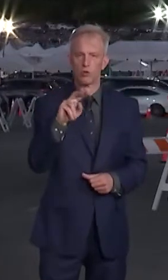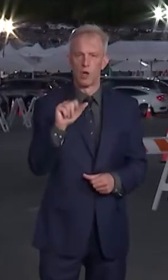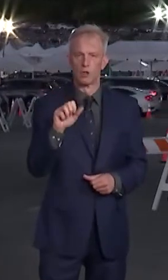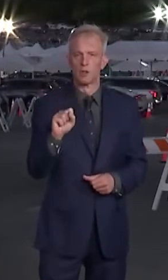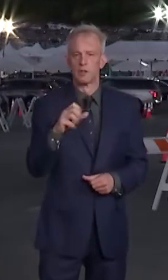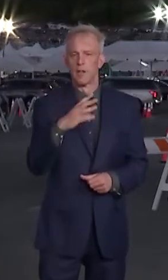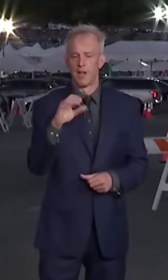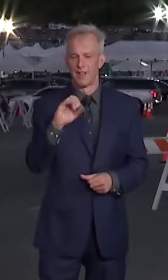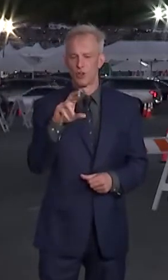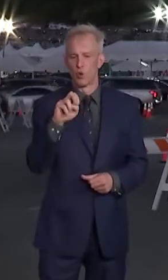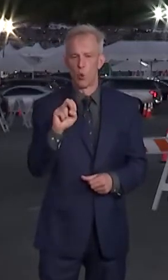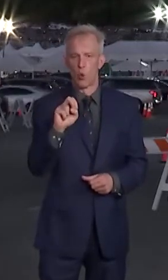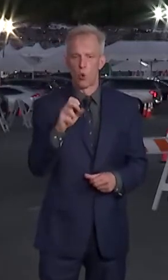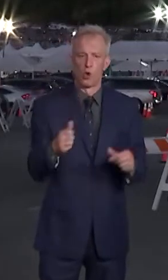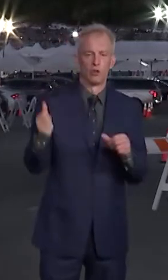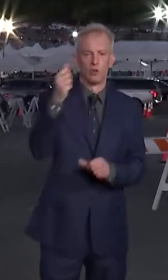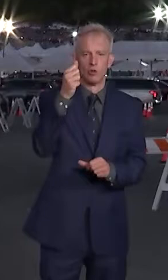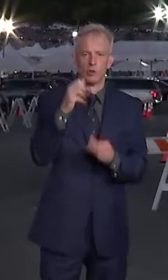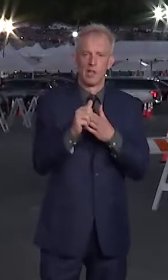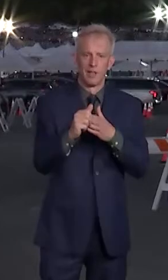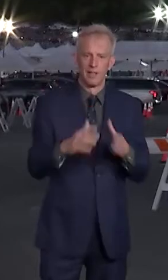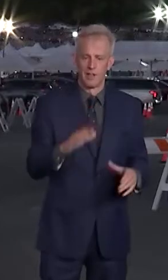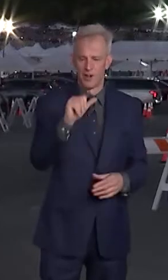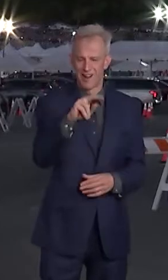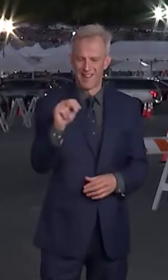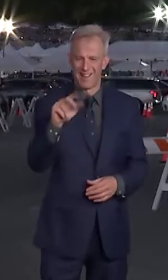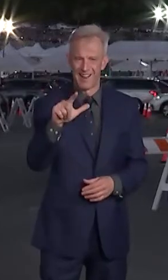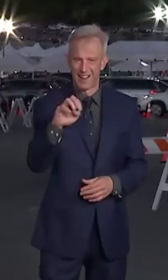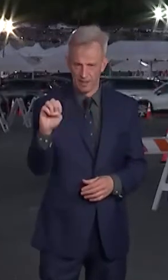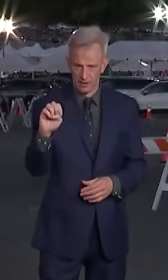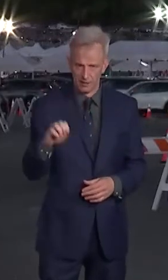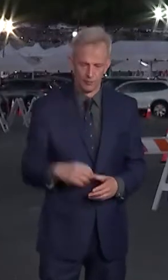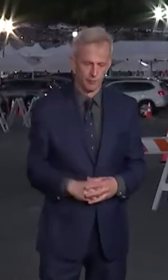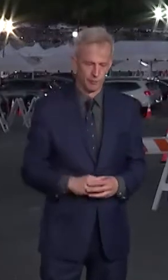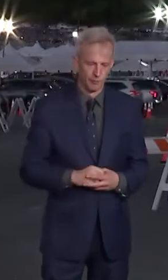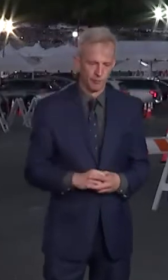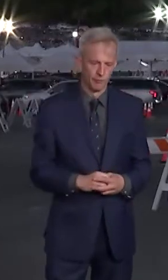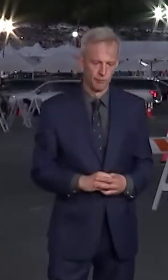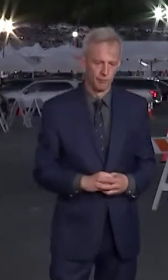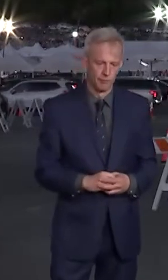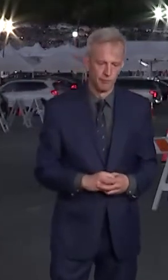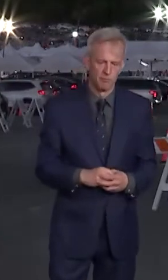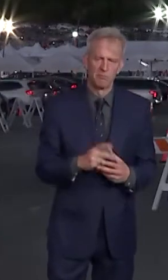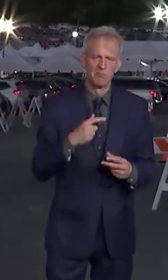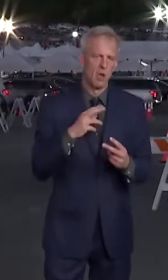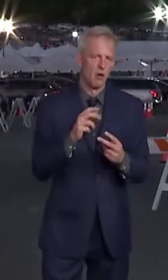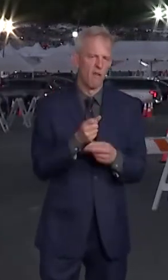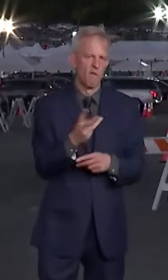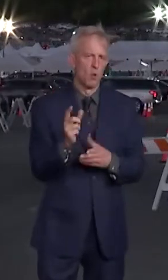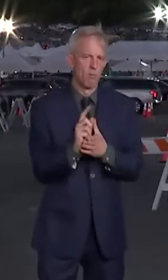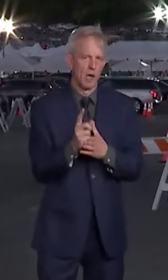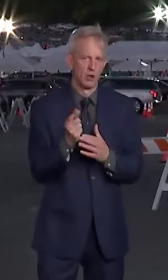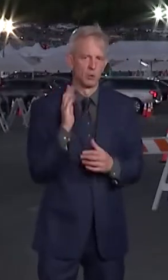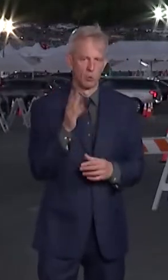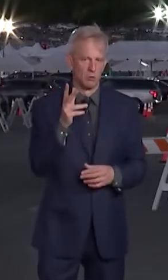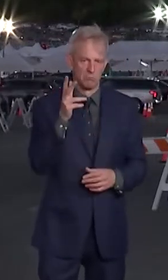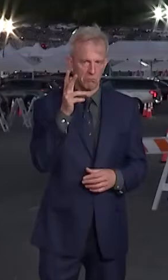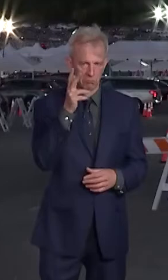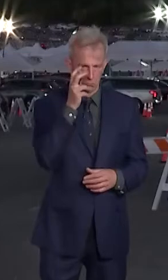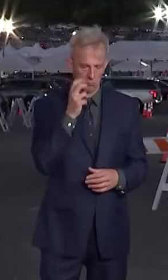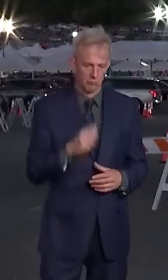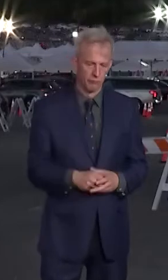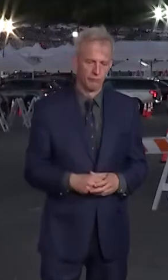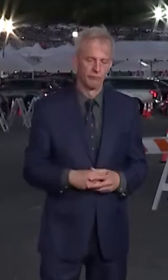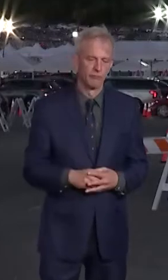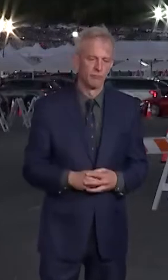Ann Lee, who we'll hear from in a few minutes. The shots that are going into the arms of Angelinos here at Dodger Stadium and